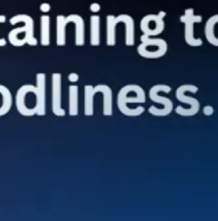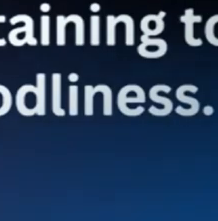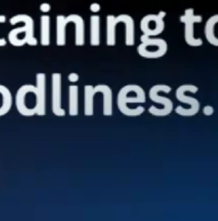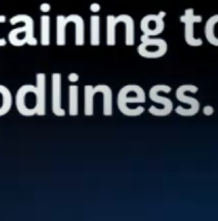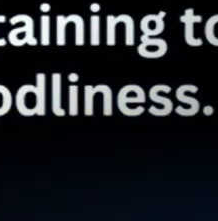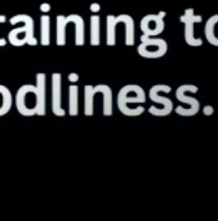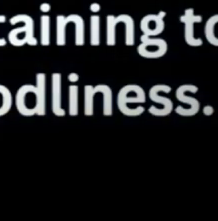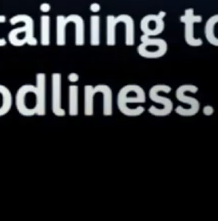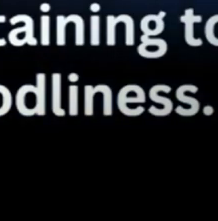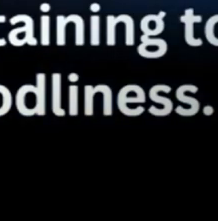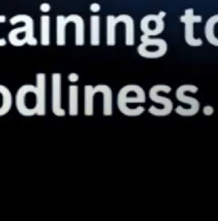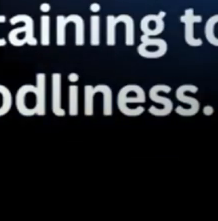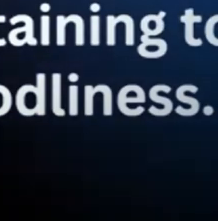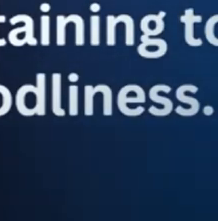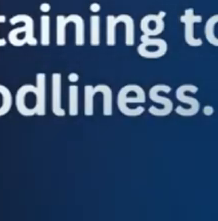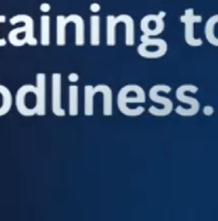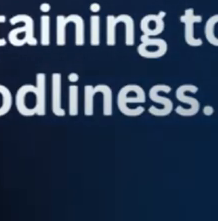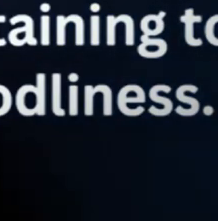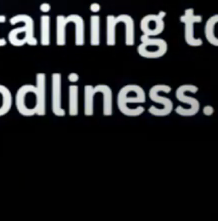Genesis 2:15.